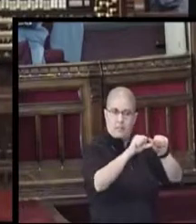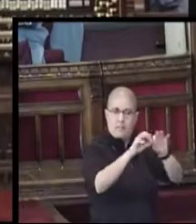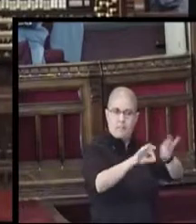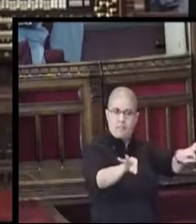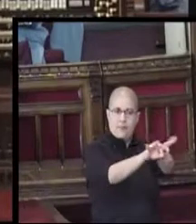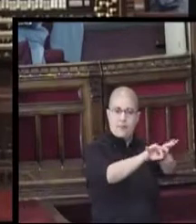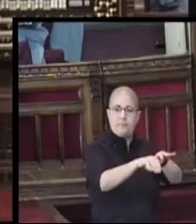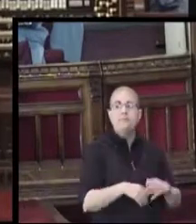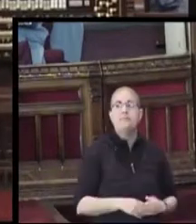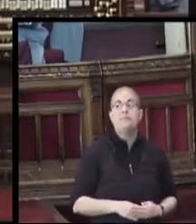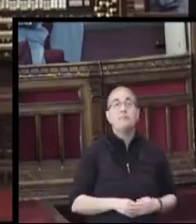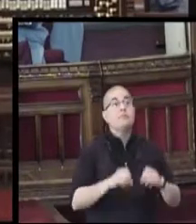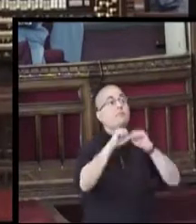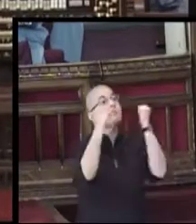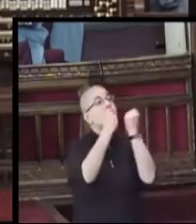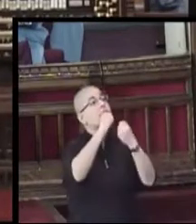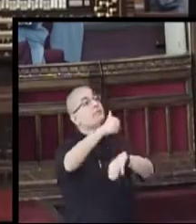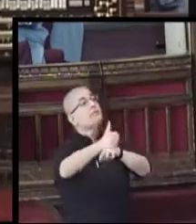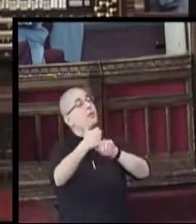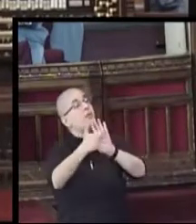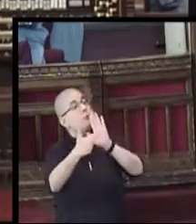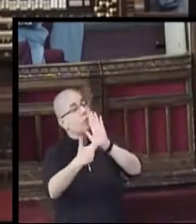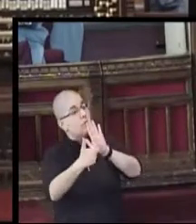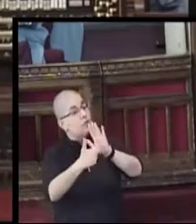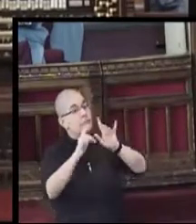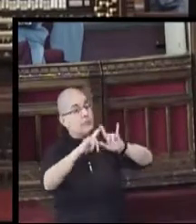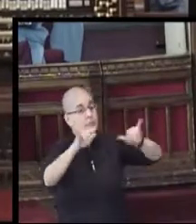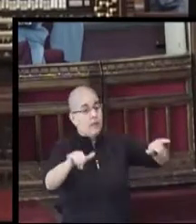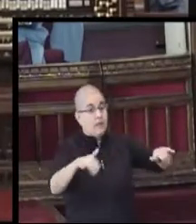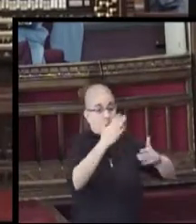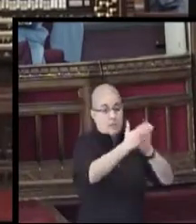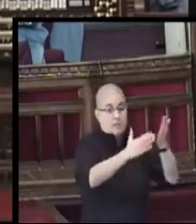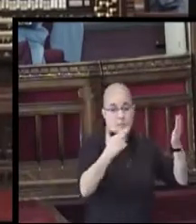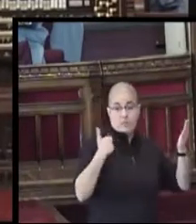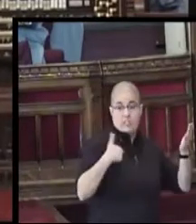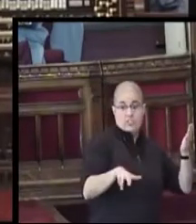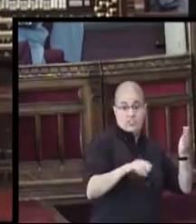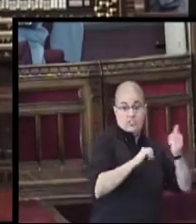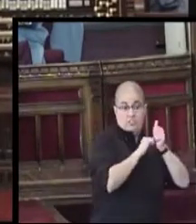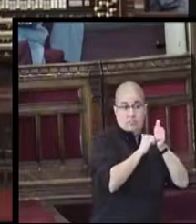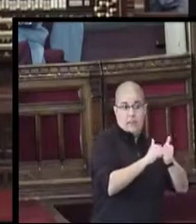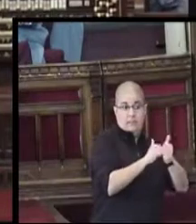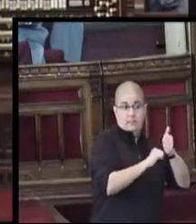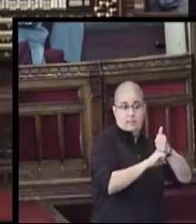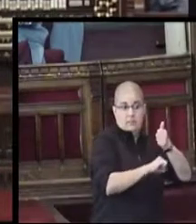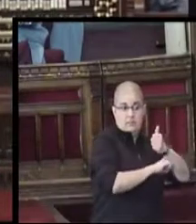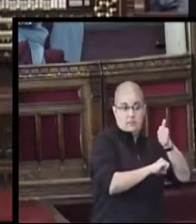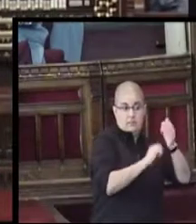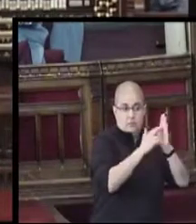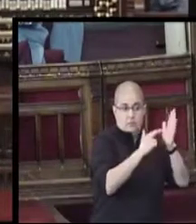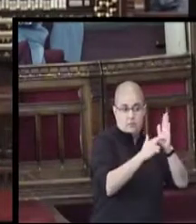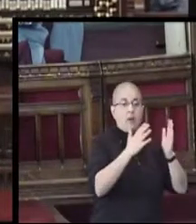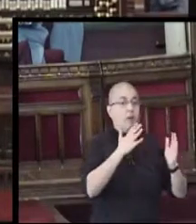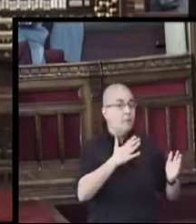So besides society's rules, we also have religious-based rules. And my definition of religion is this: